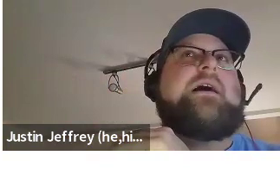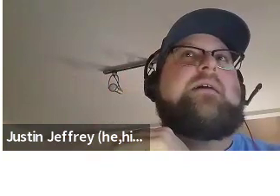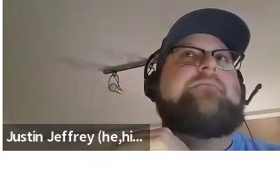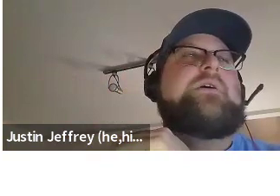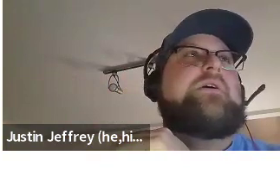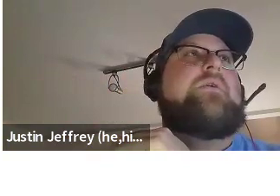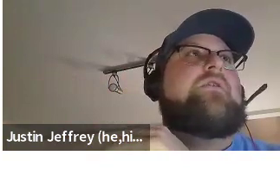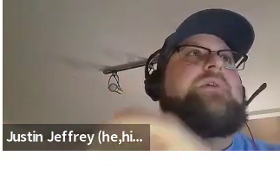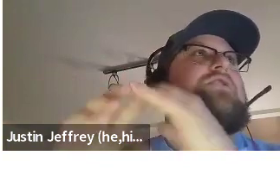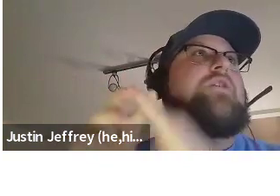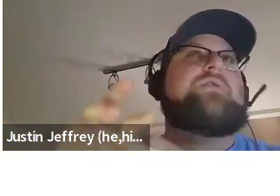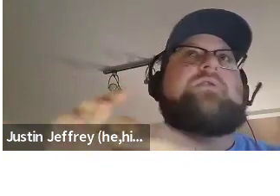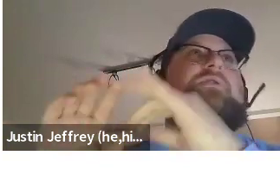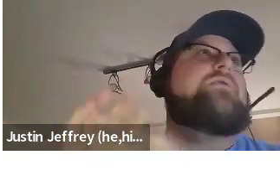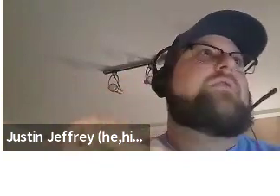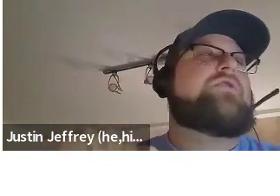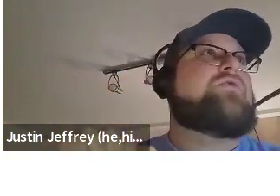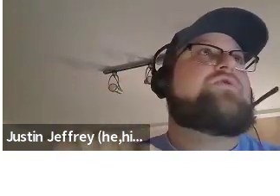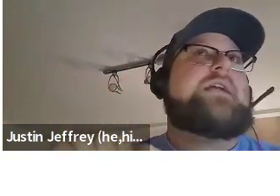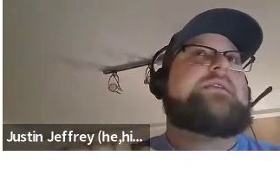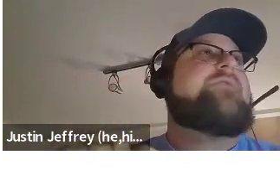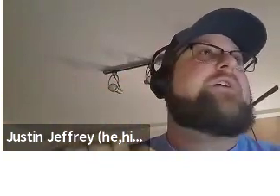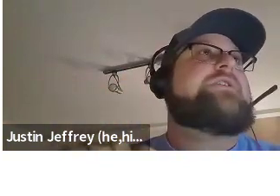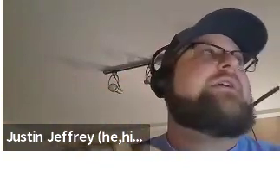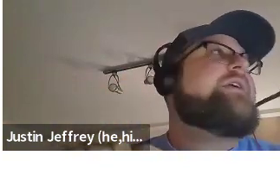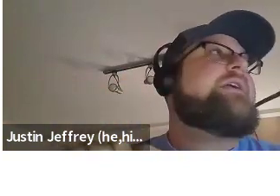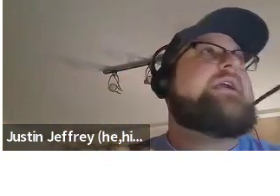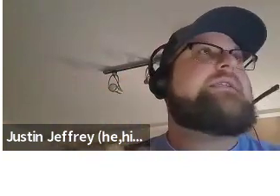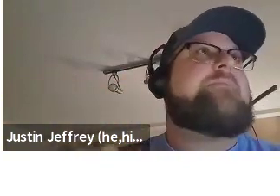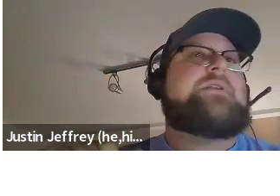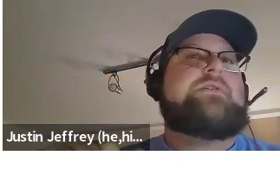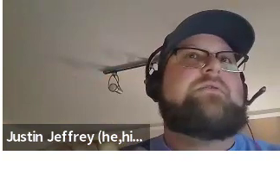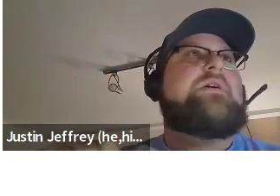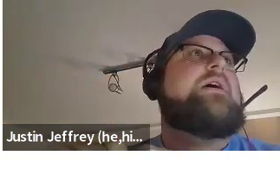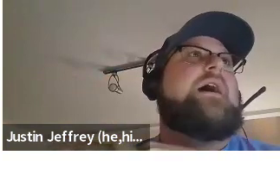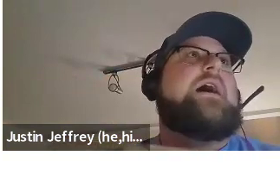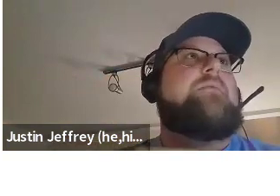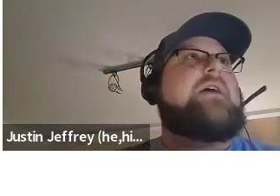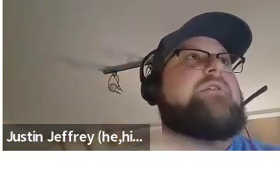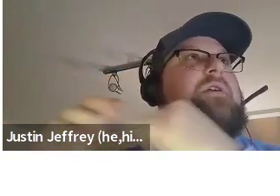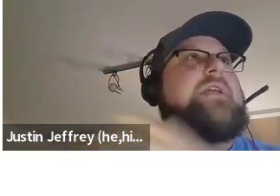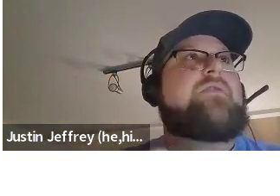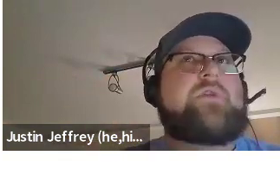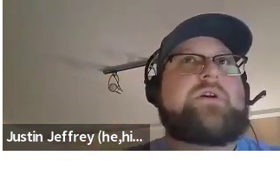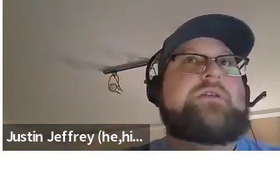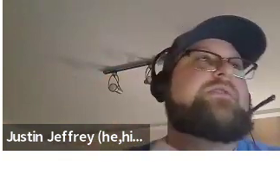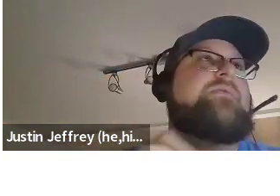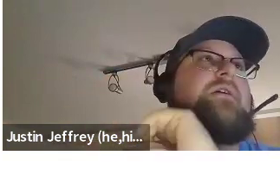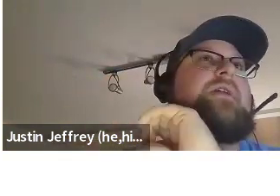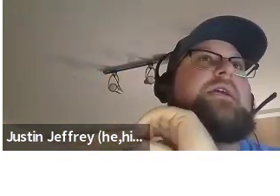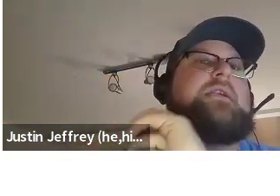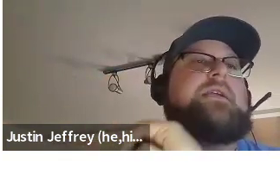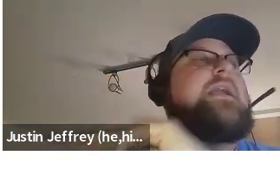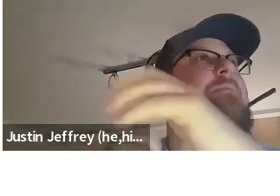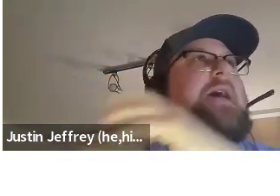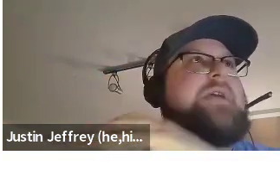that, whether it be interpreters or a Google Translate function that we can kind of tap into. We have community health workers as